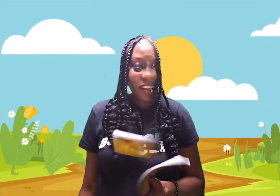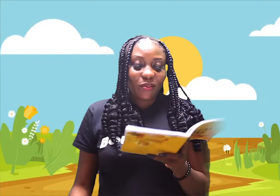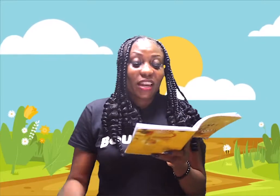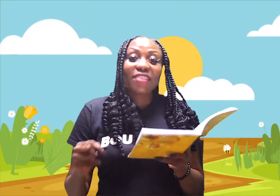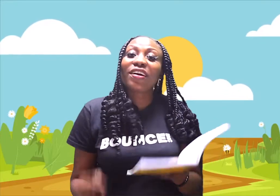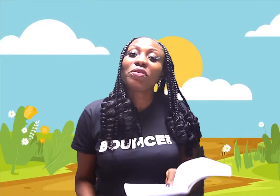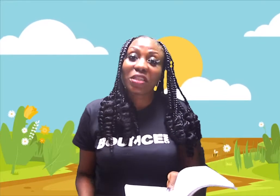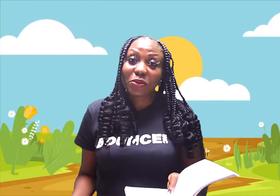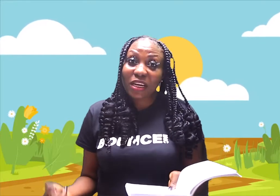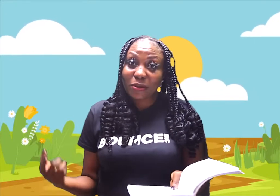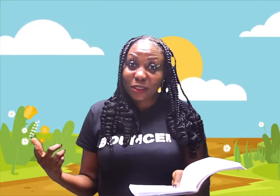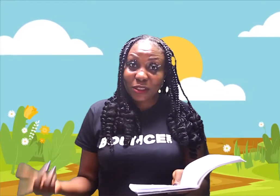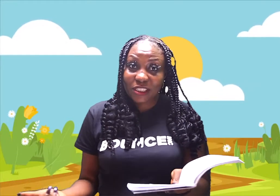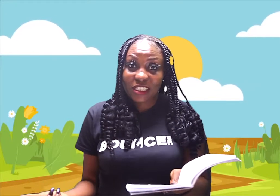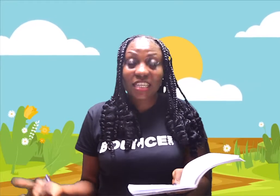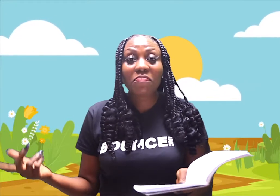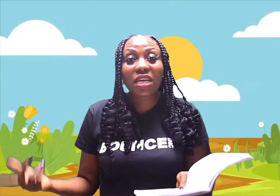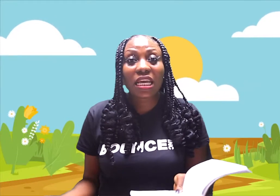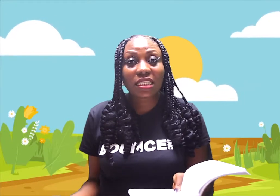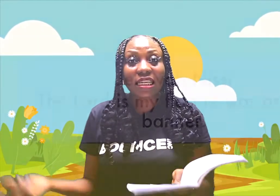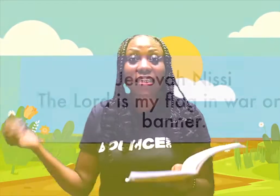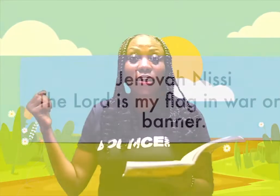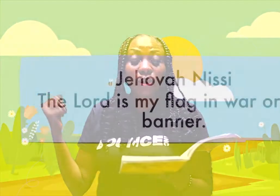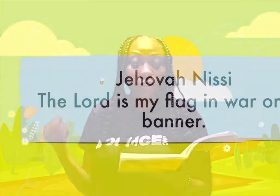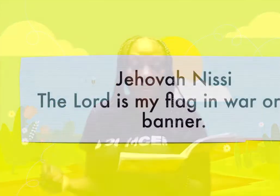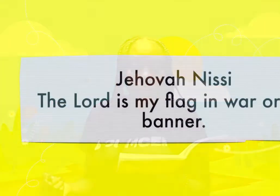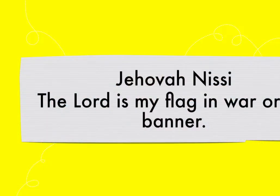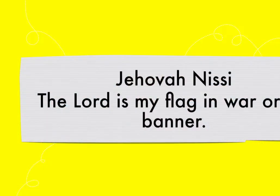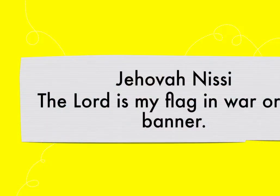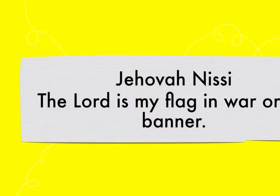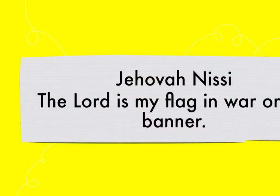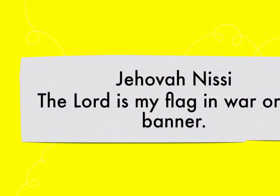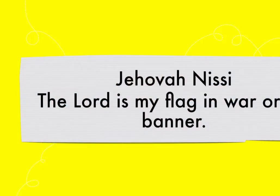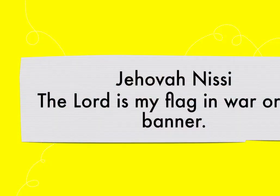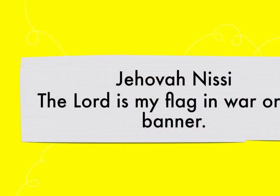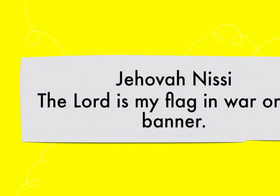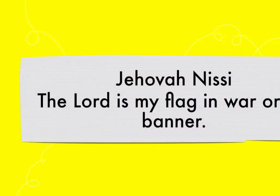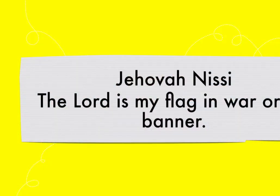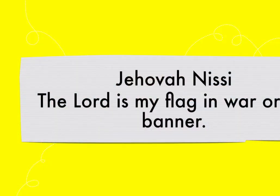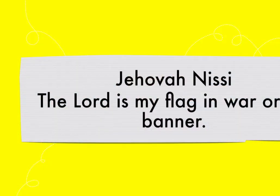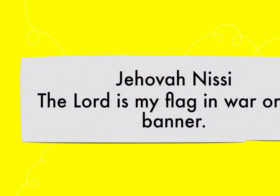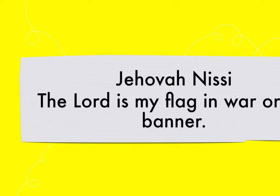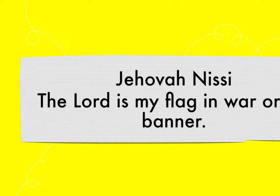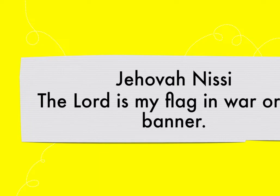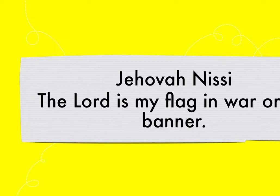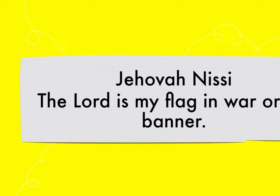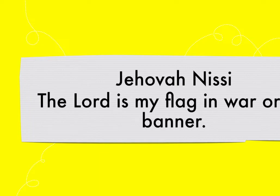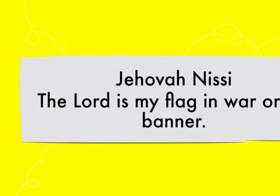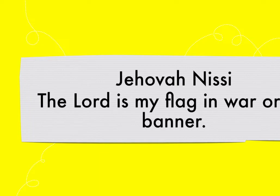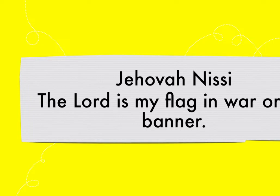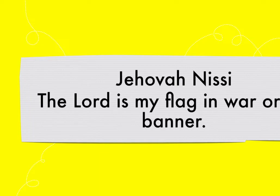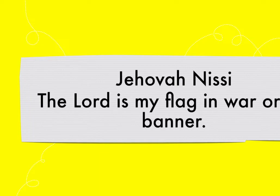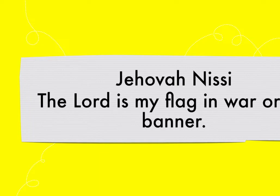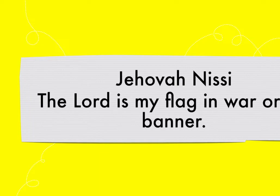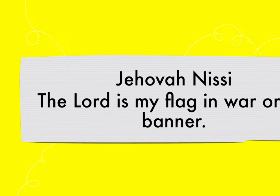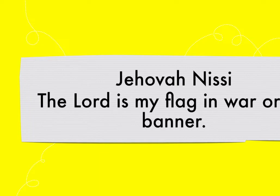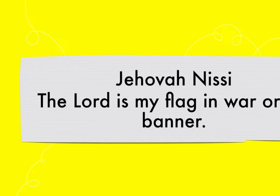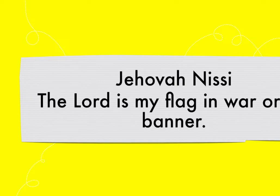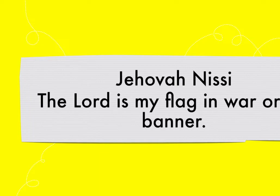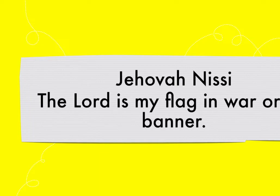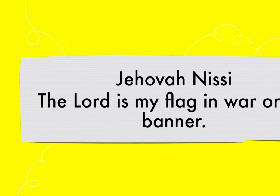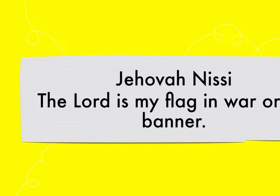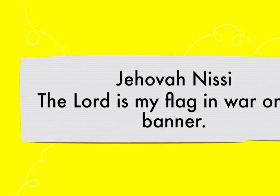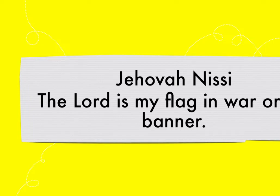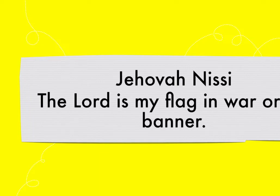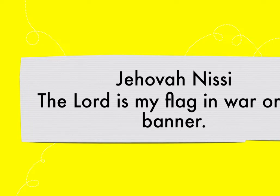Do you? Well, I found out when I was studying. It means that the Lord is my flag in war or